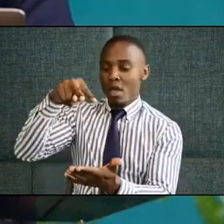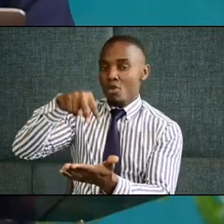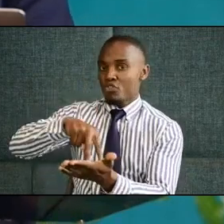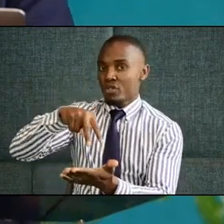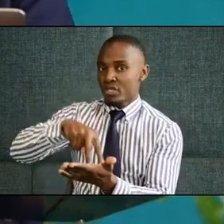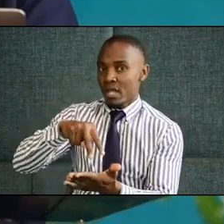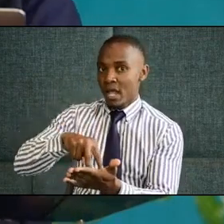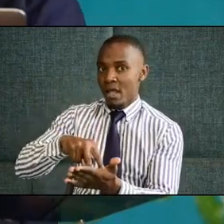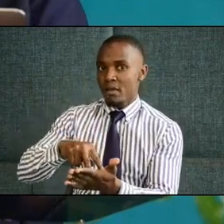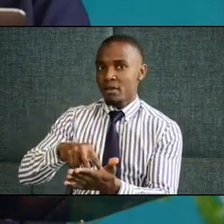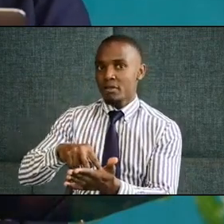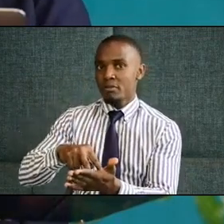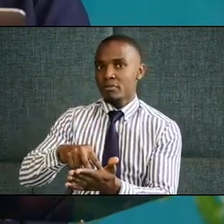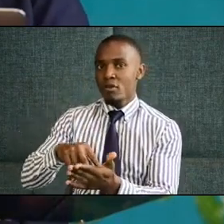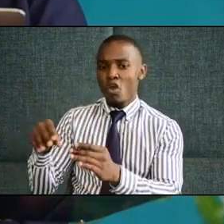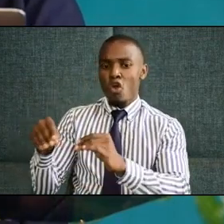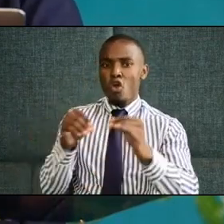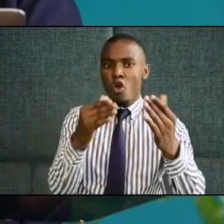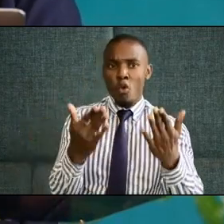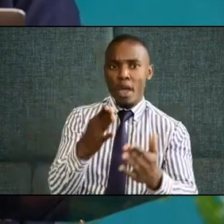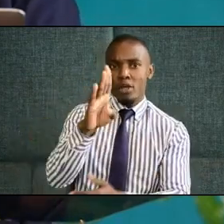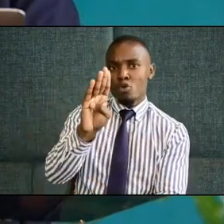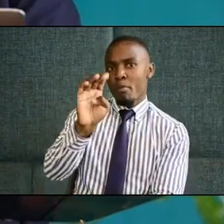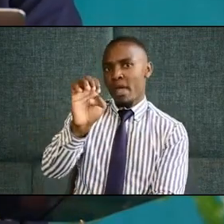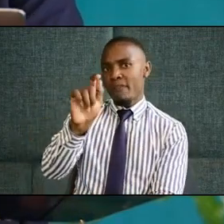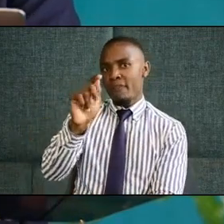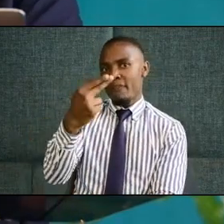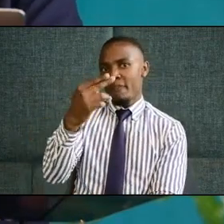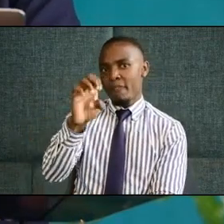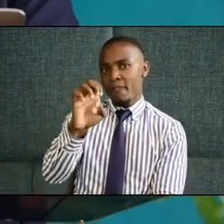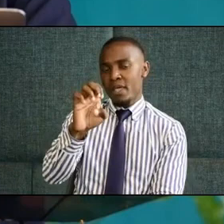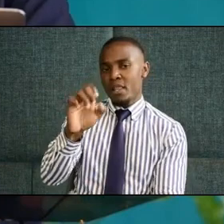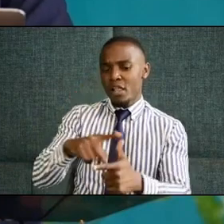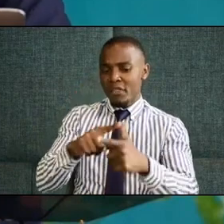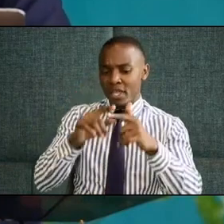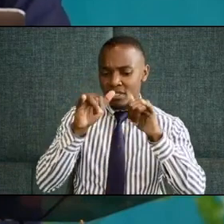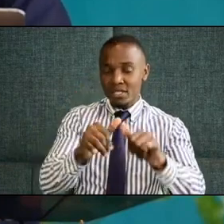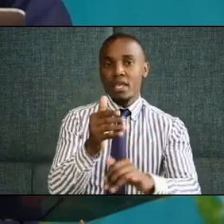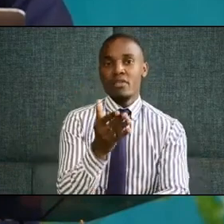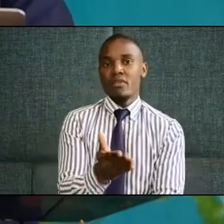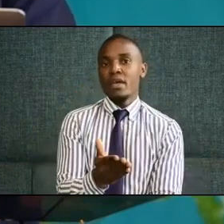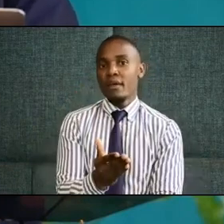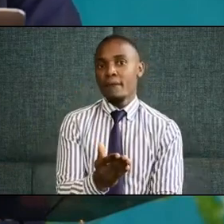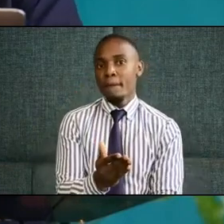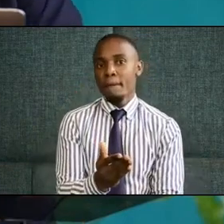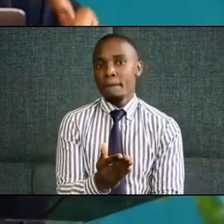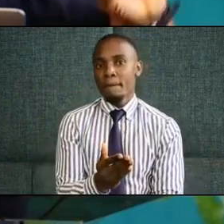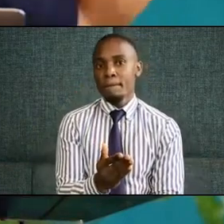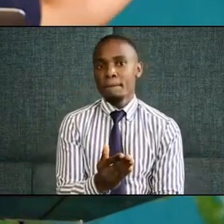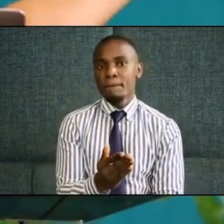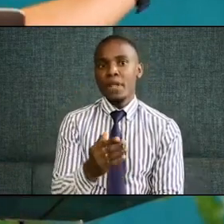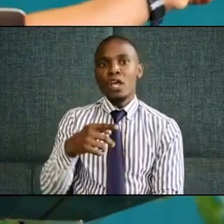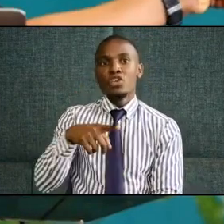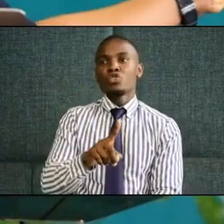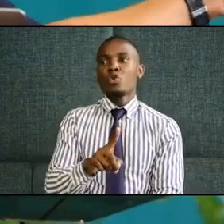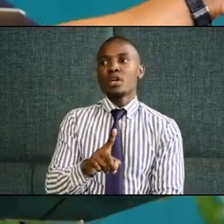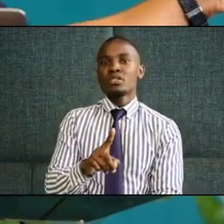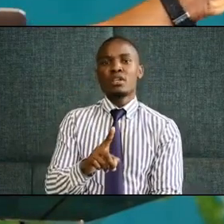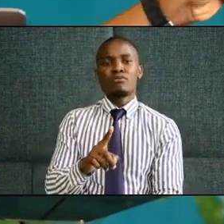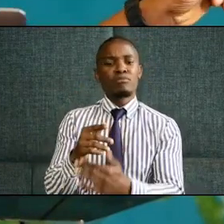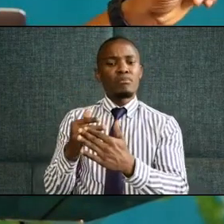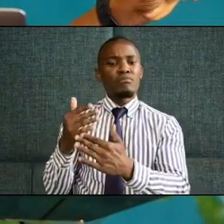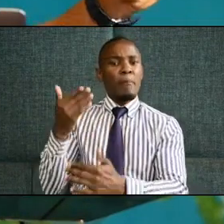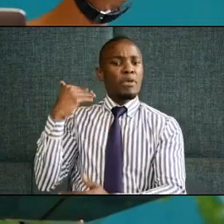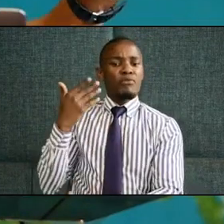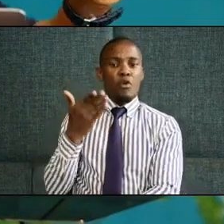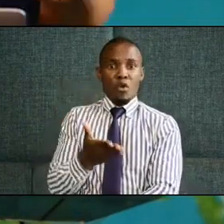Arise, go up to Bethel and dwell there. You have been to Bethel